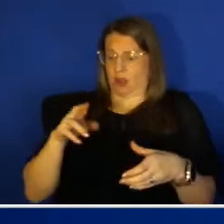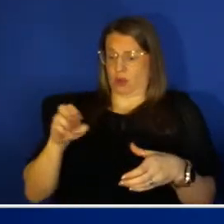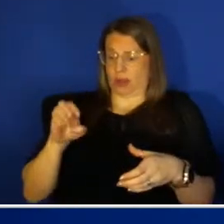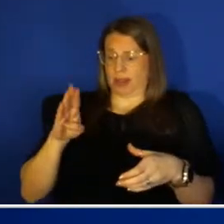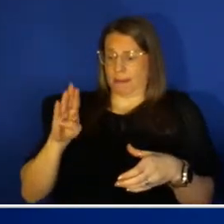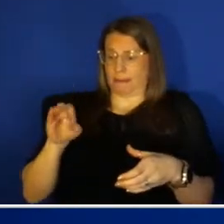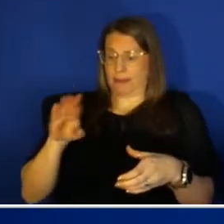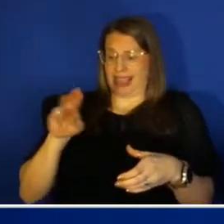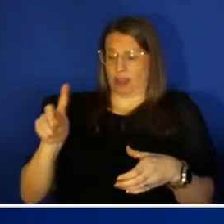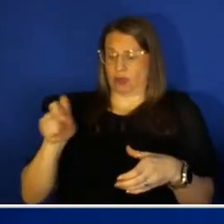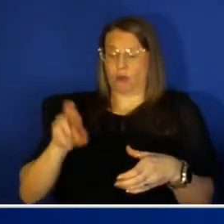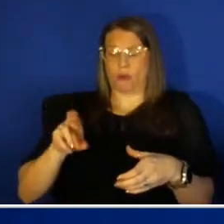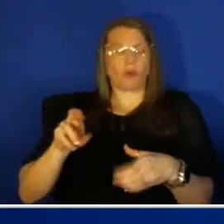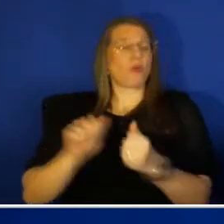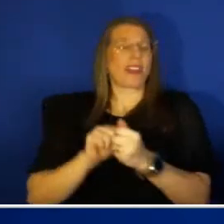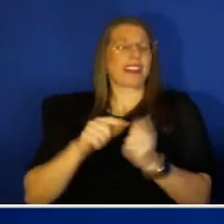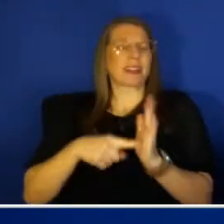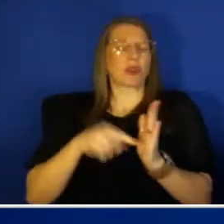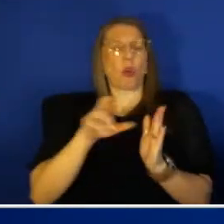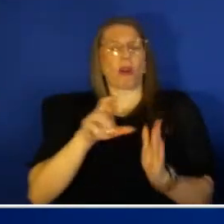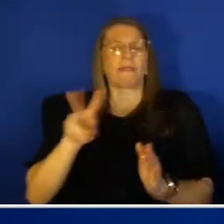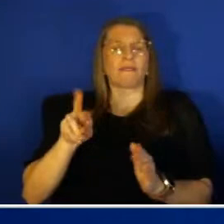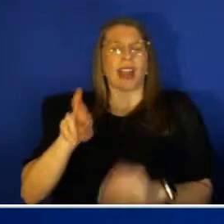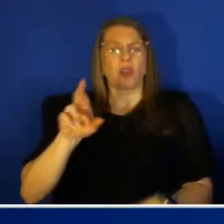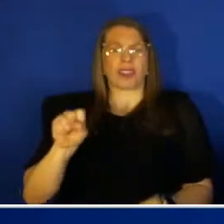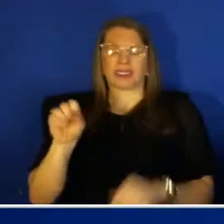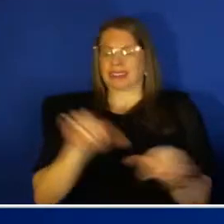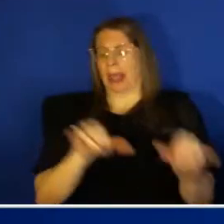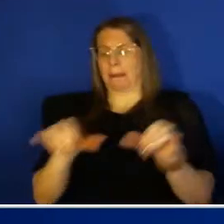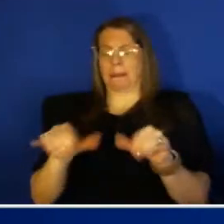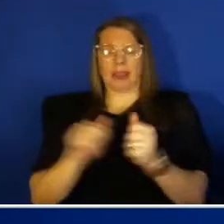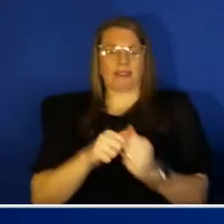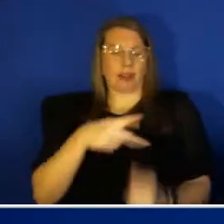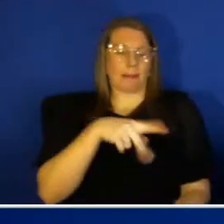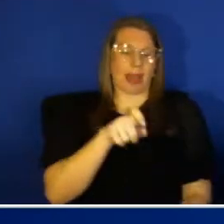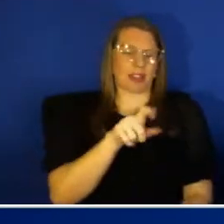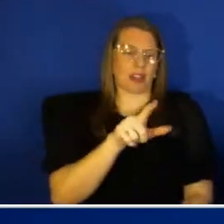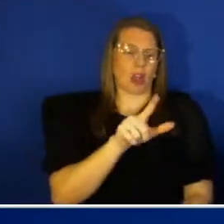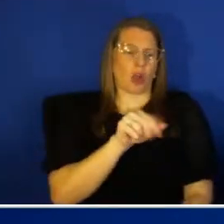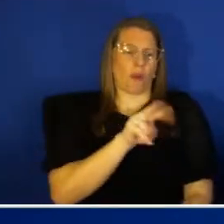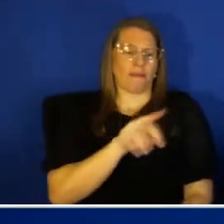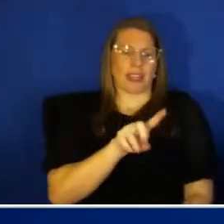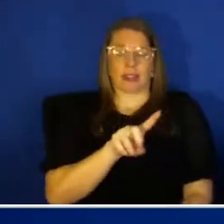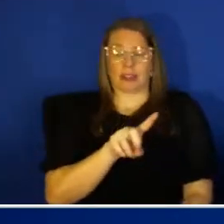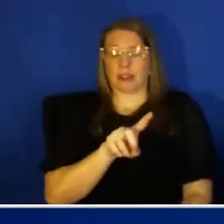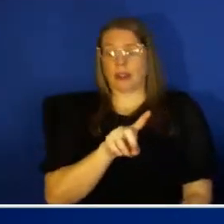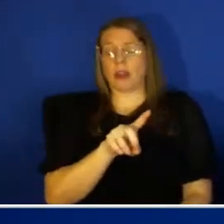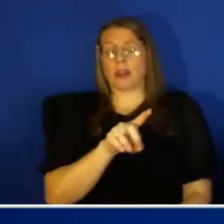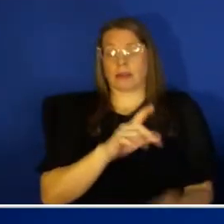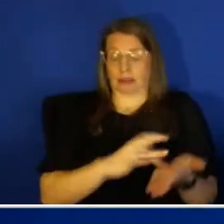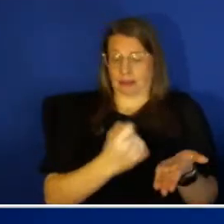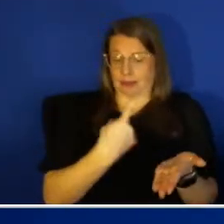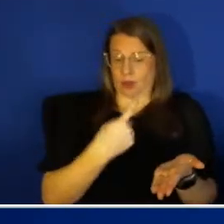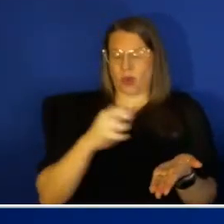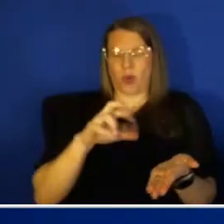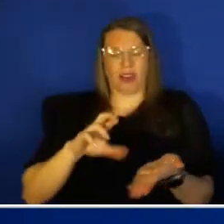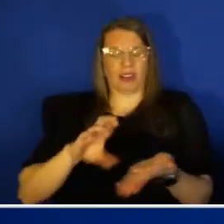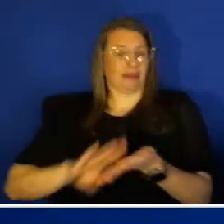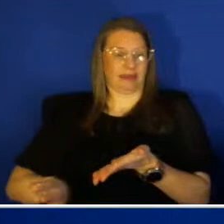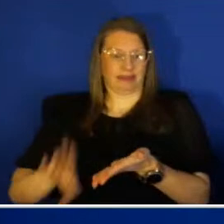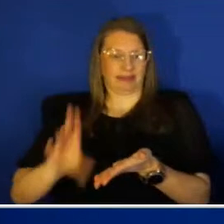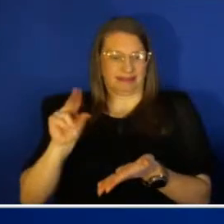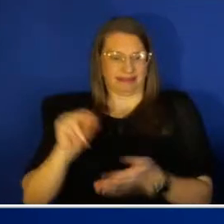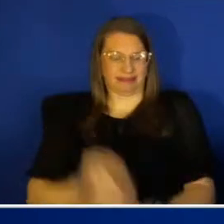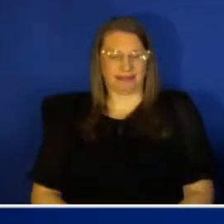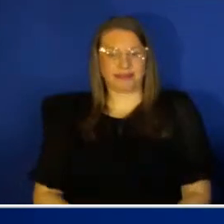or virus is about the same if you take Paxlovid or you don't take Paxlovid. But the important thing about that is, for